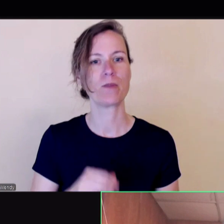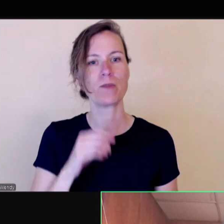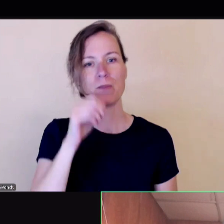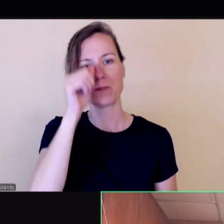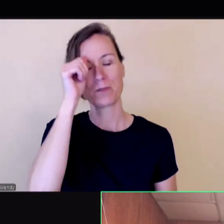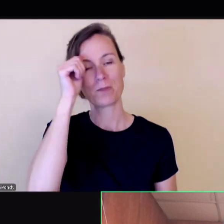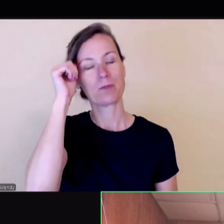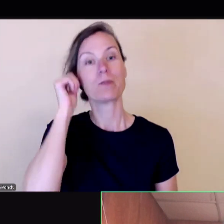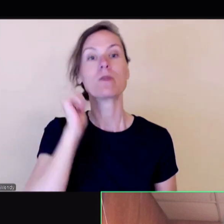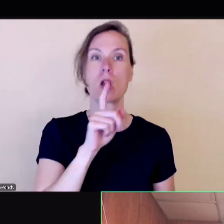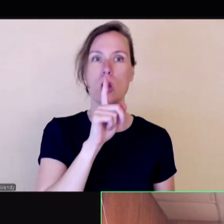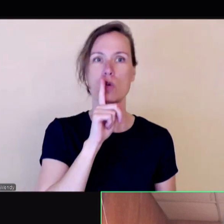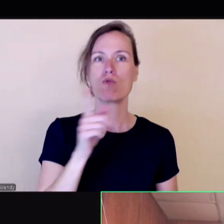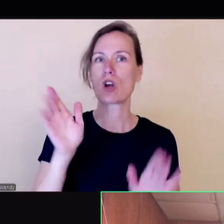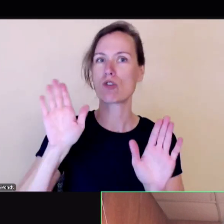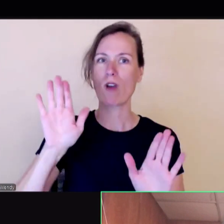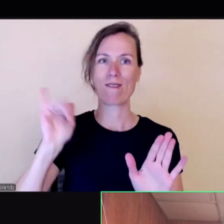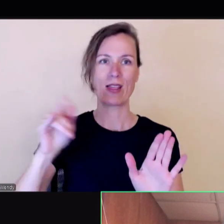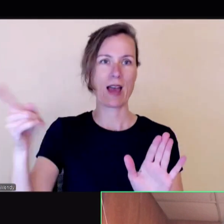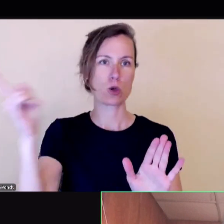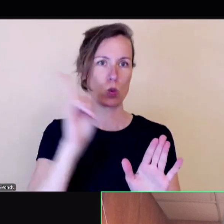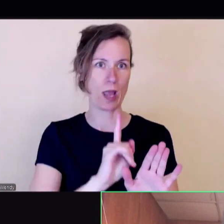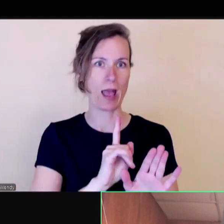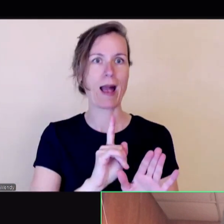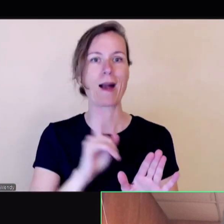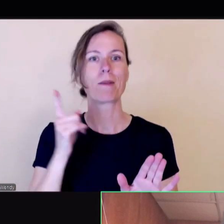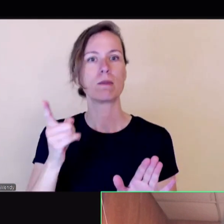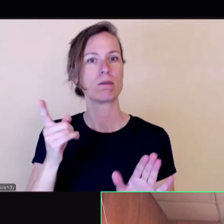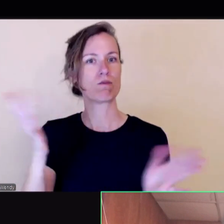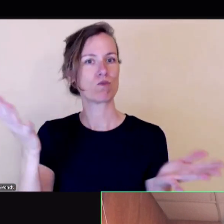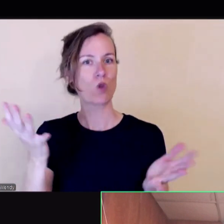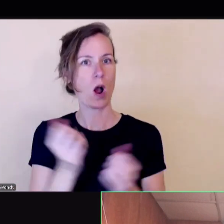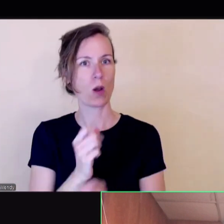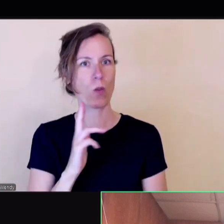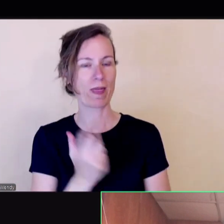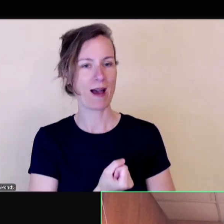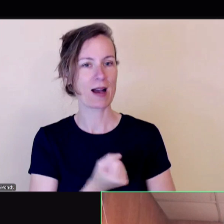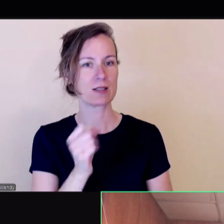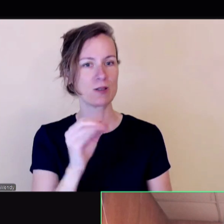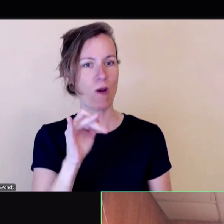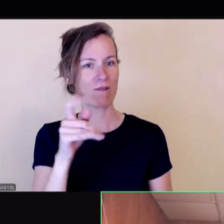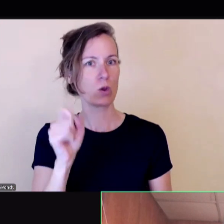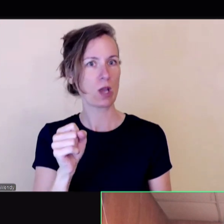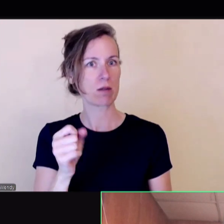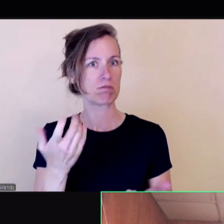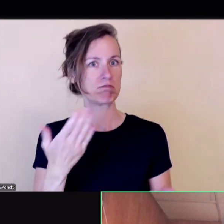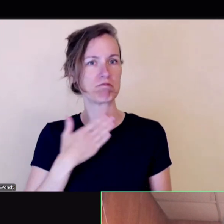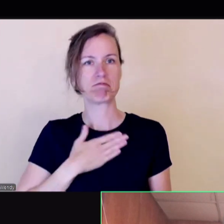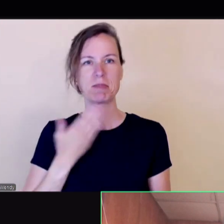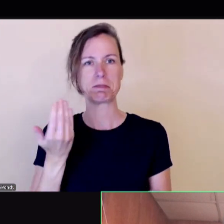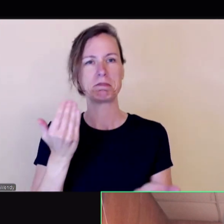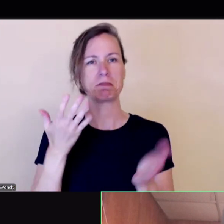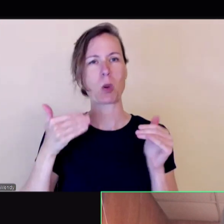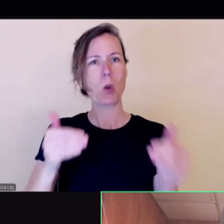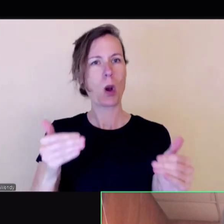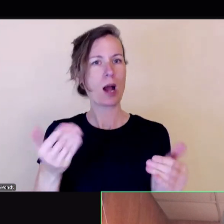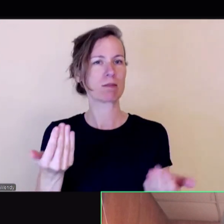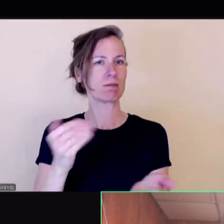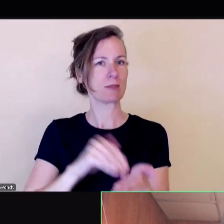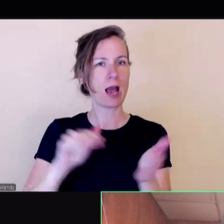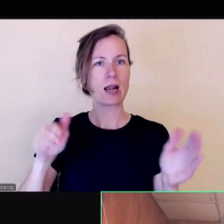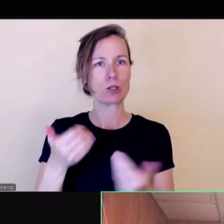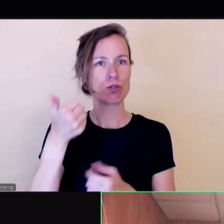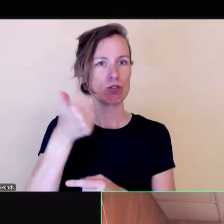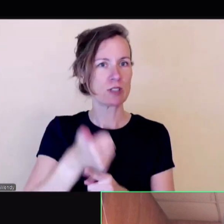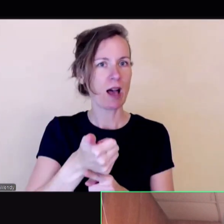I'm really, really grateful that you came and that you're talking with us. So if you could please just introduce yourself again, say your